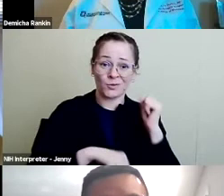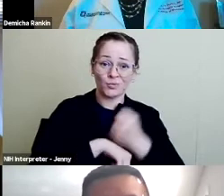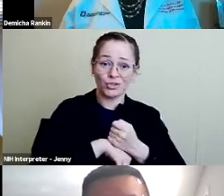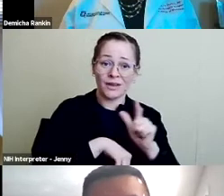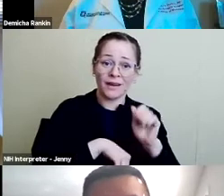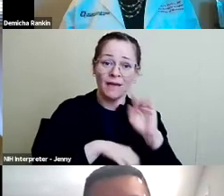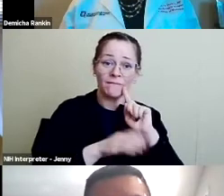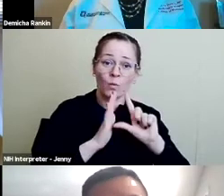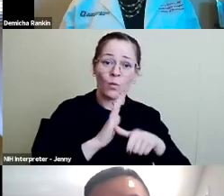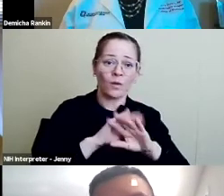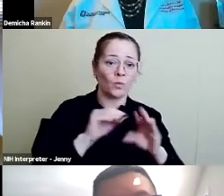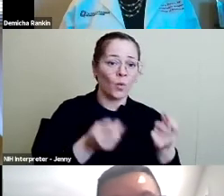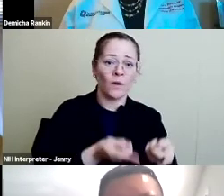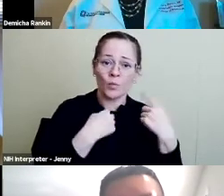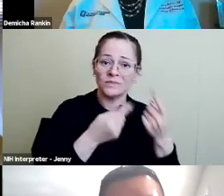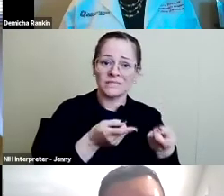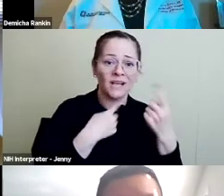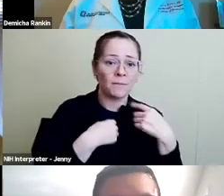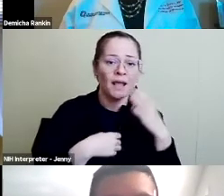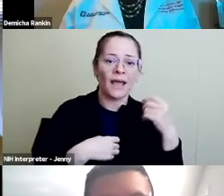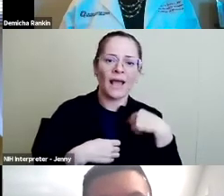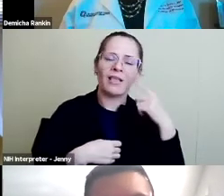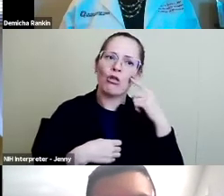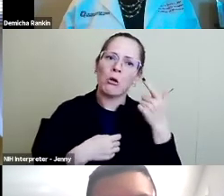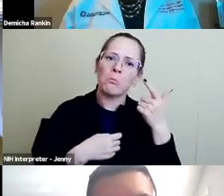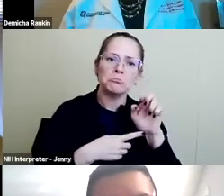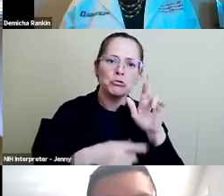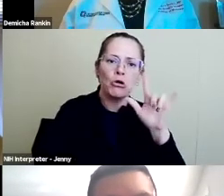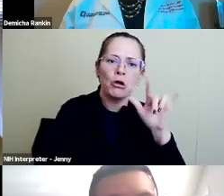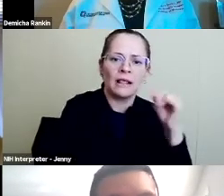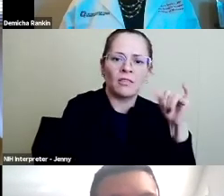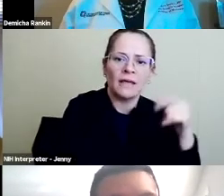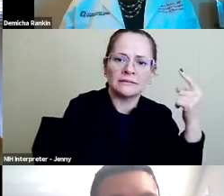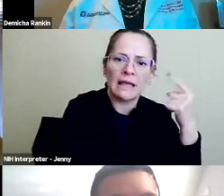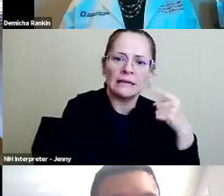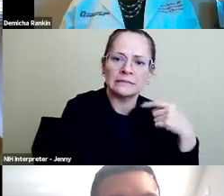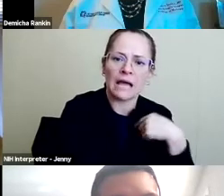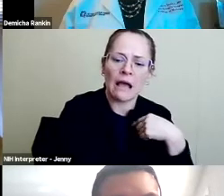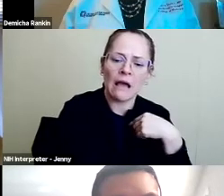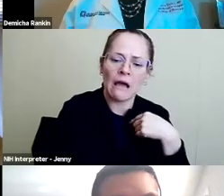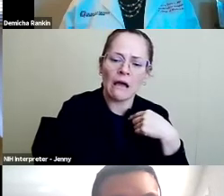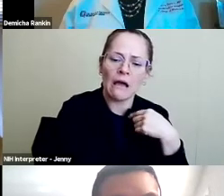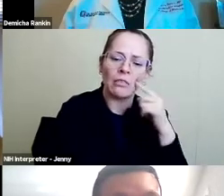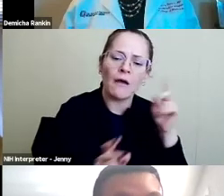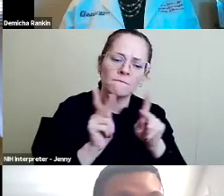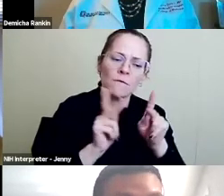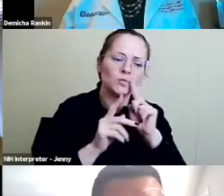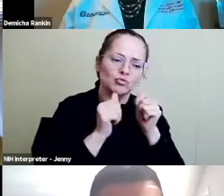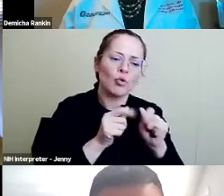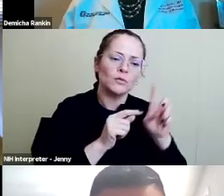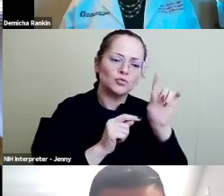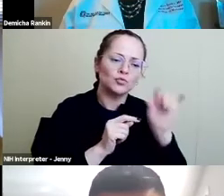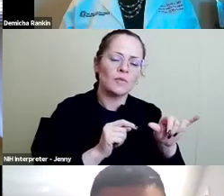in. I'm relatively early in the phase of starting a lab, and when folks are trying to do that, it requires a